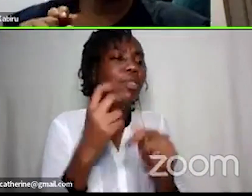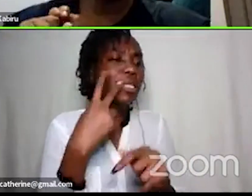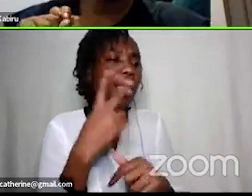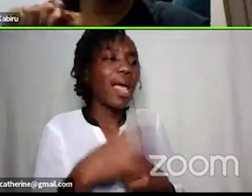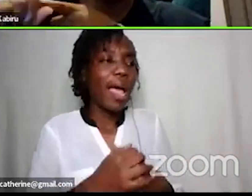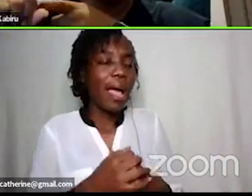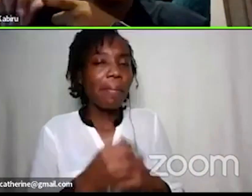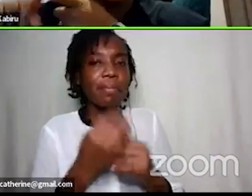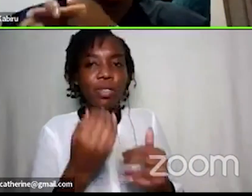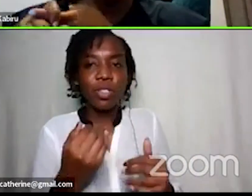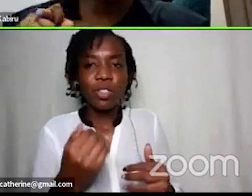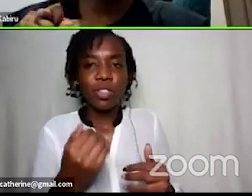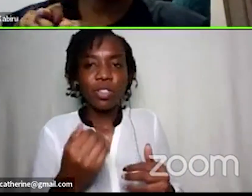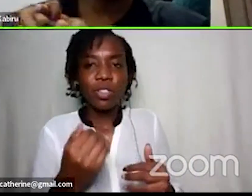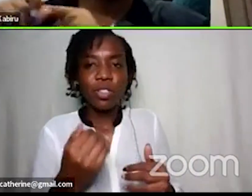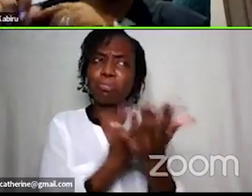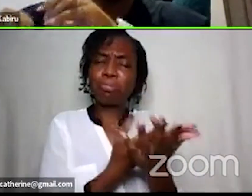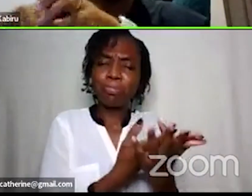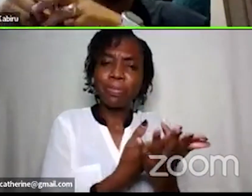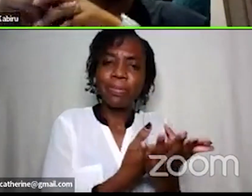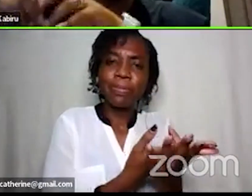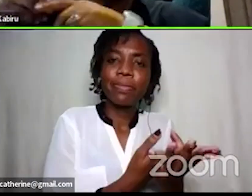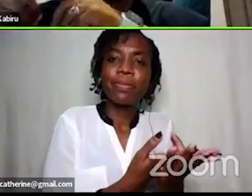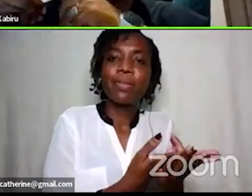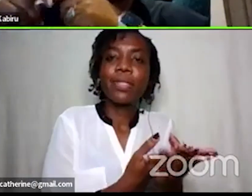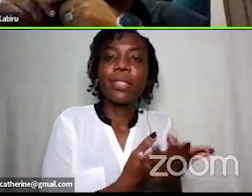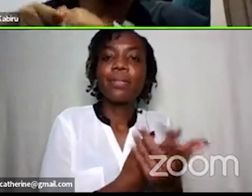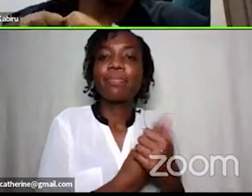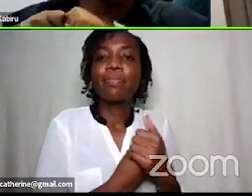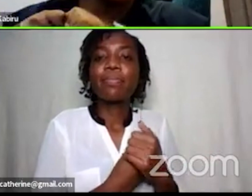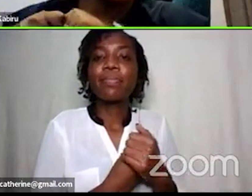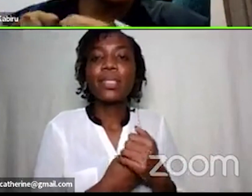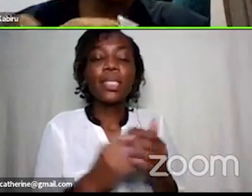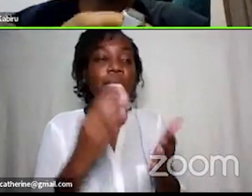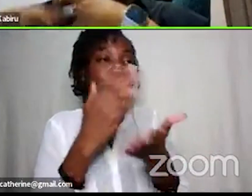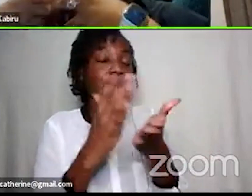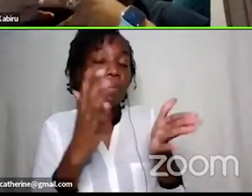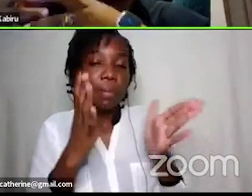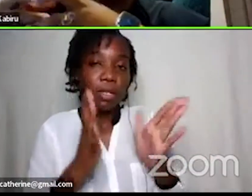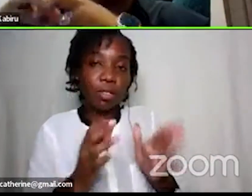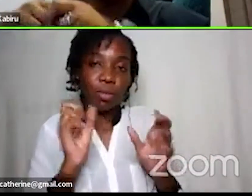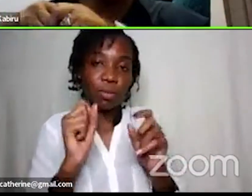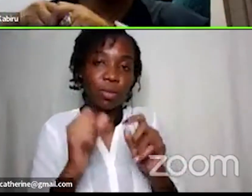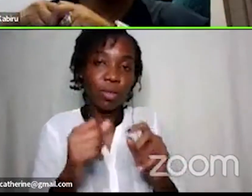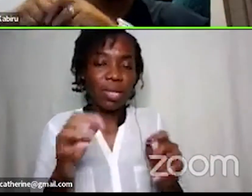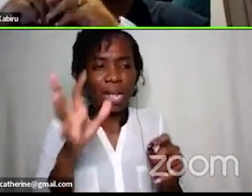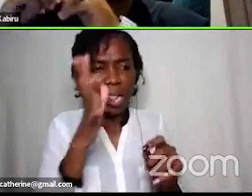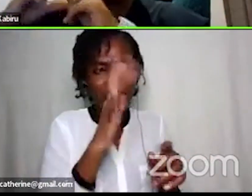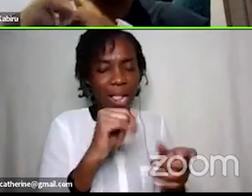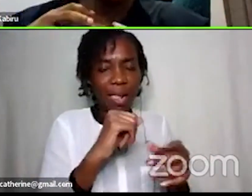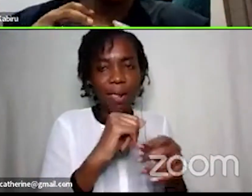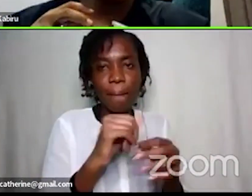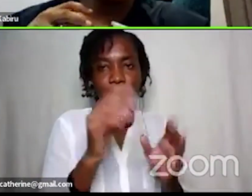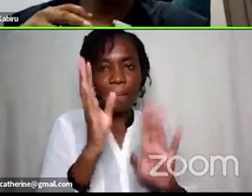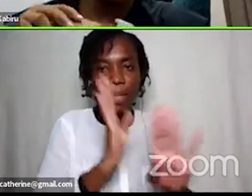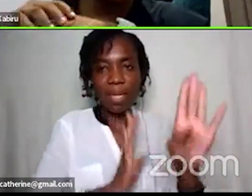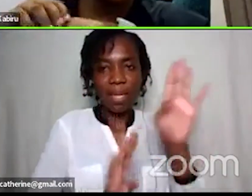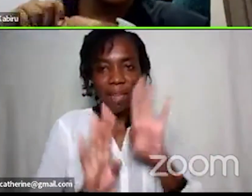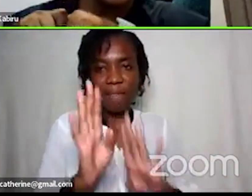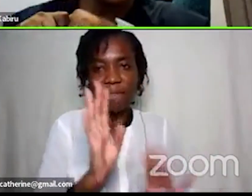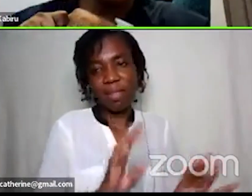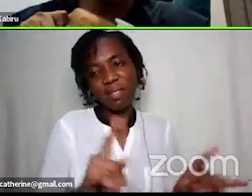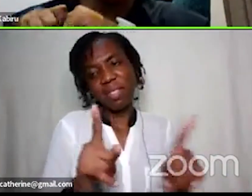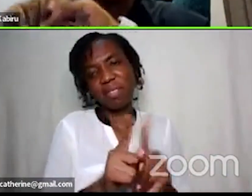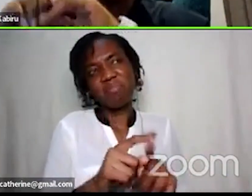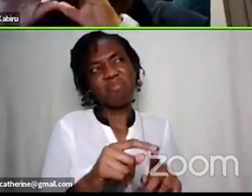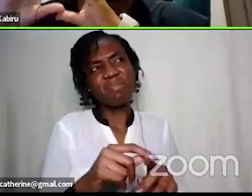was talking about someone lying. Someone can be a pathological liar. Behaviorally, they are also quite aggressive,